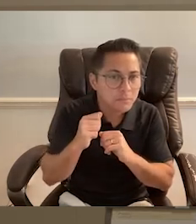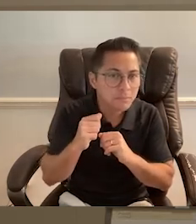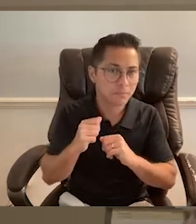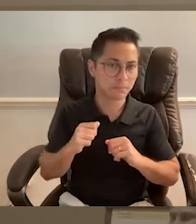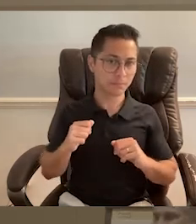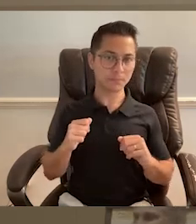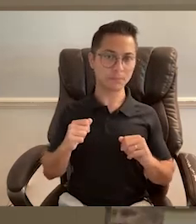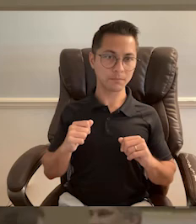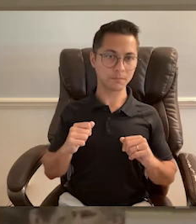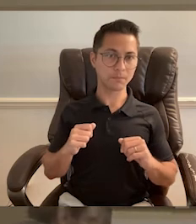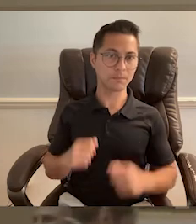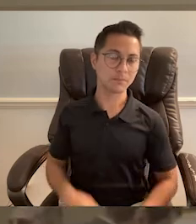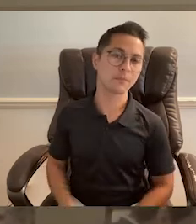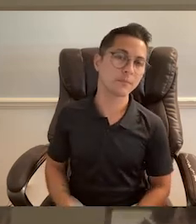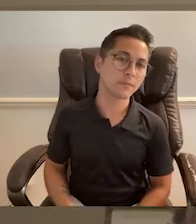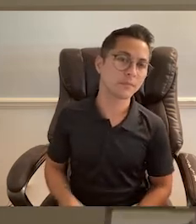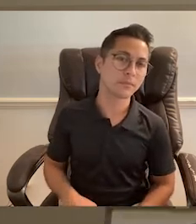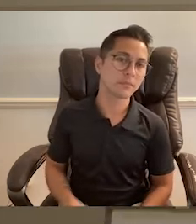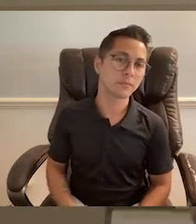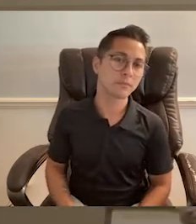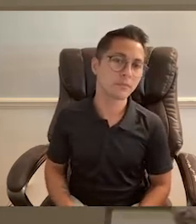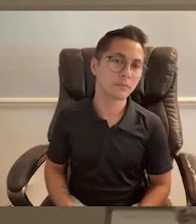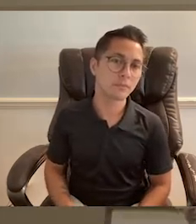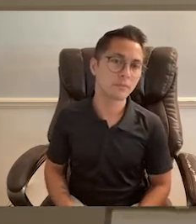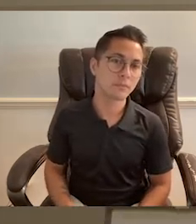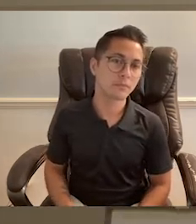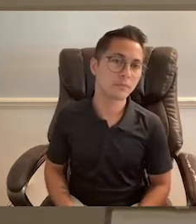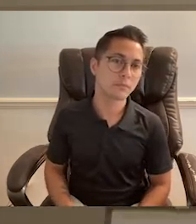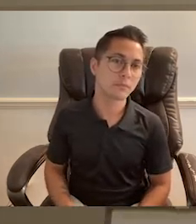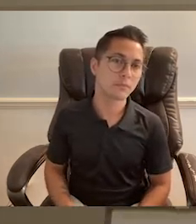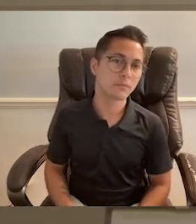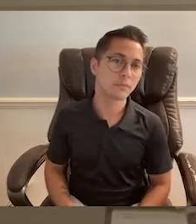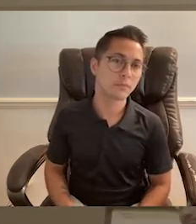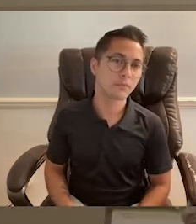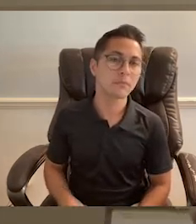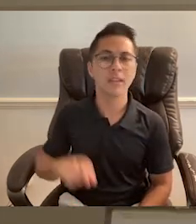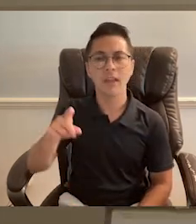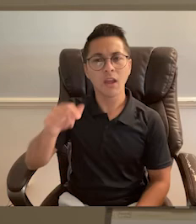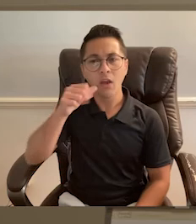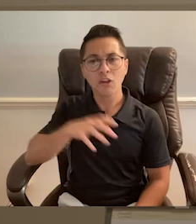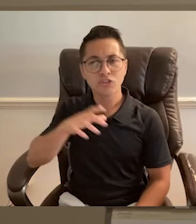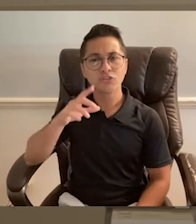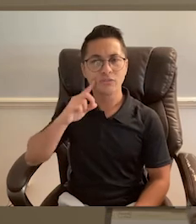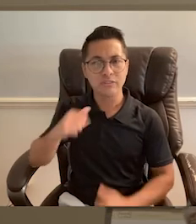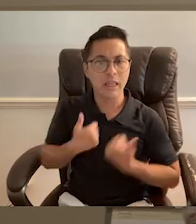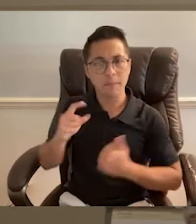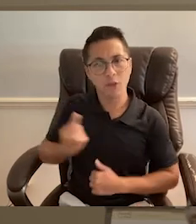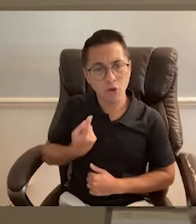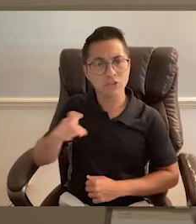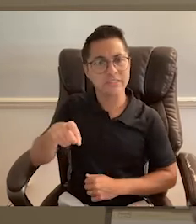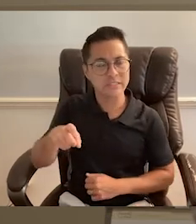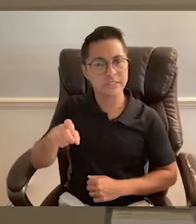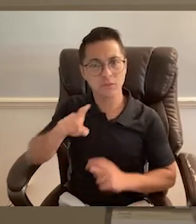Yes? Okay, what if someone is not totally visually impaired, like they have straight ahead vision, but their